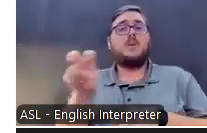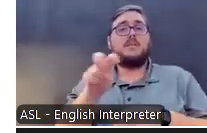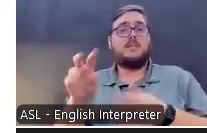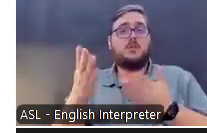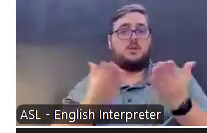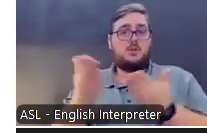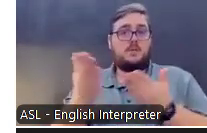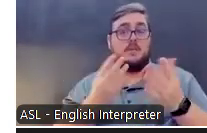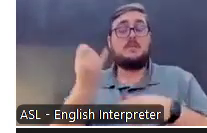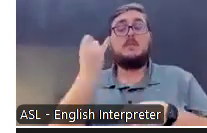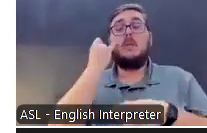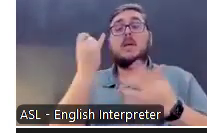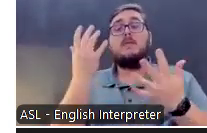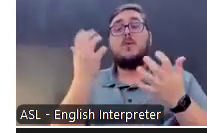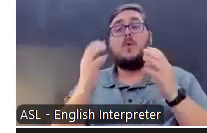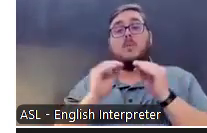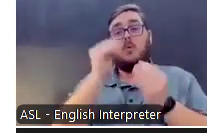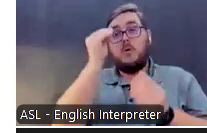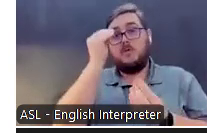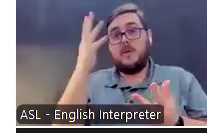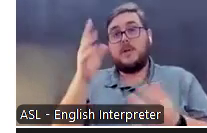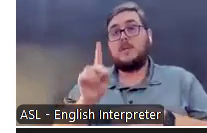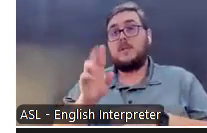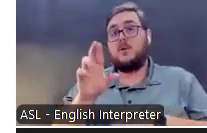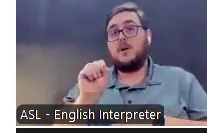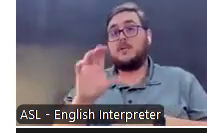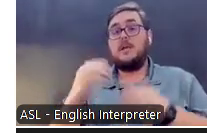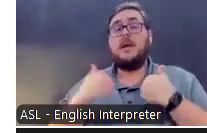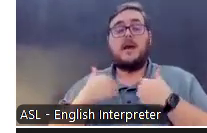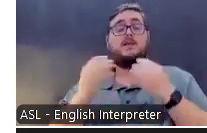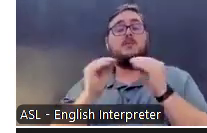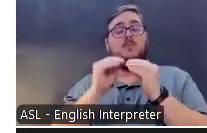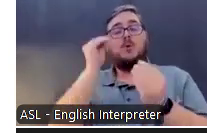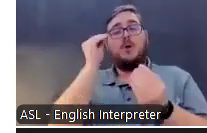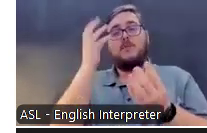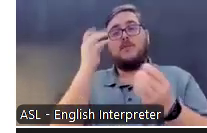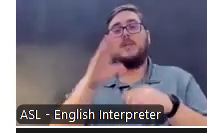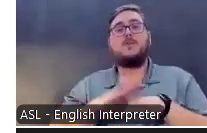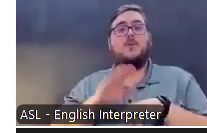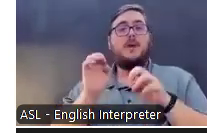information, DRSC does have a resource on transition services on its education website.